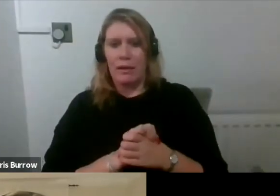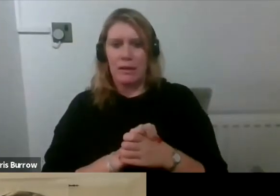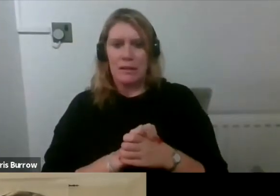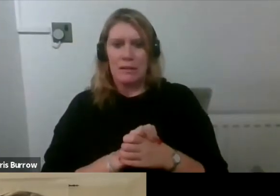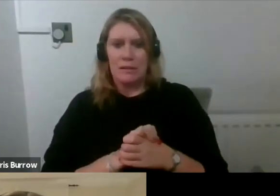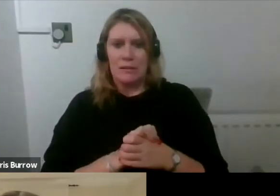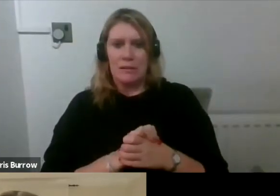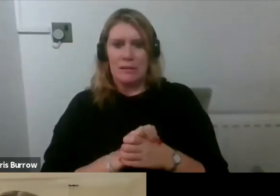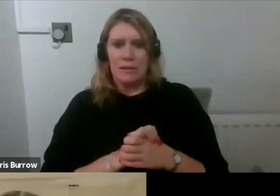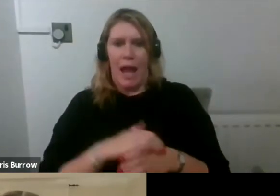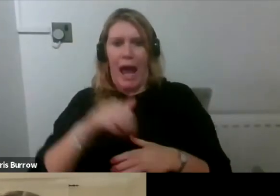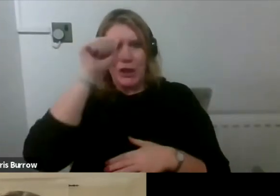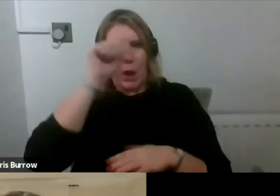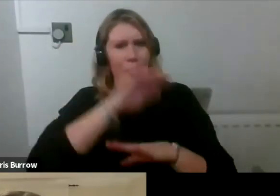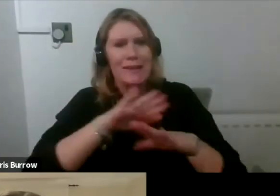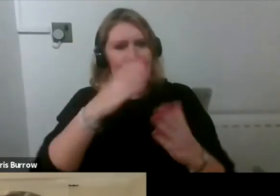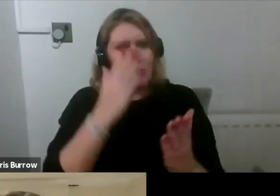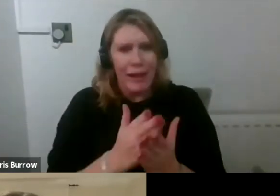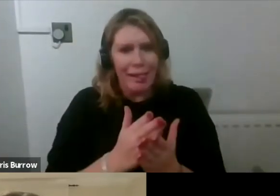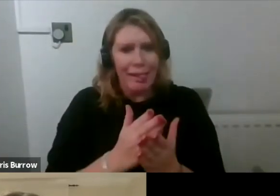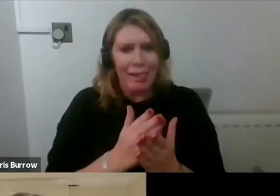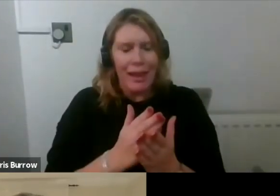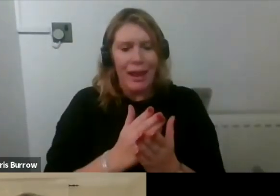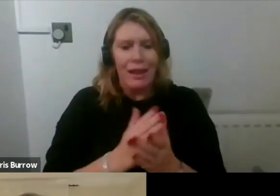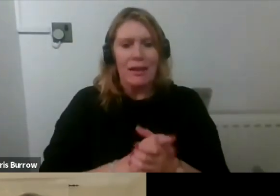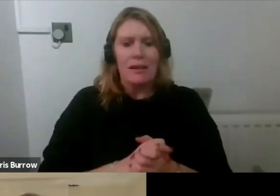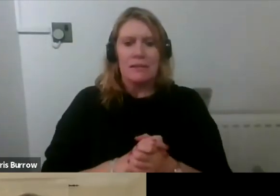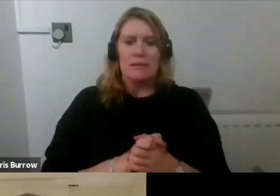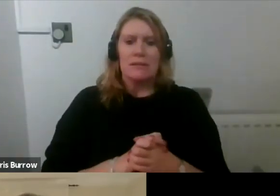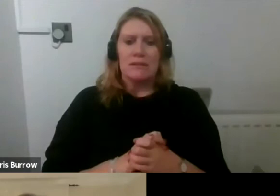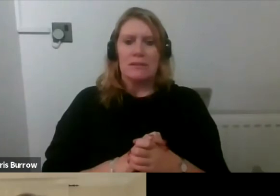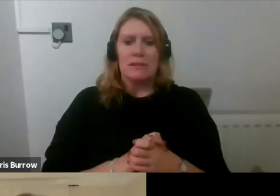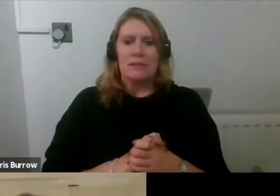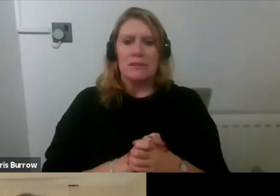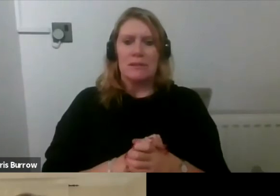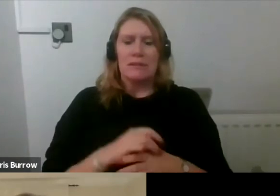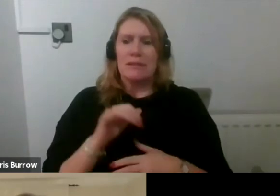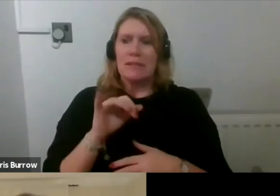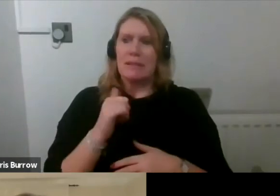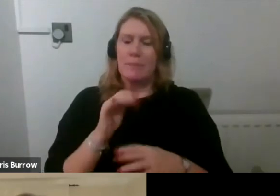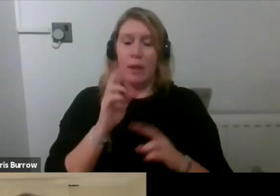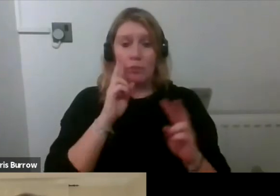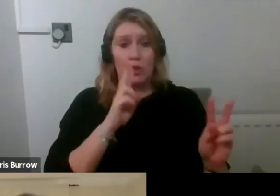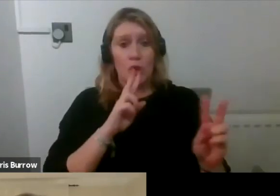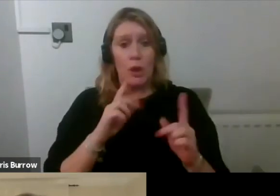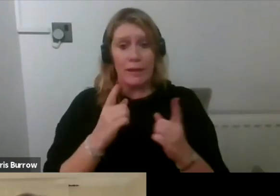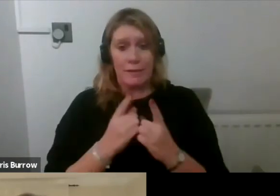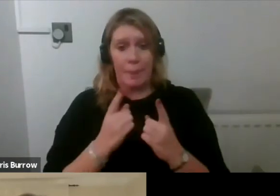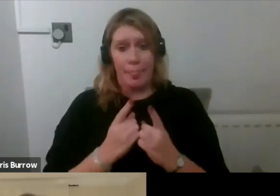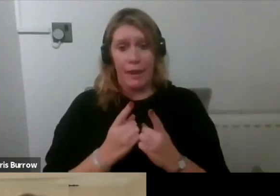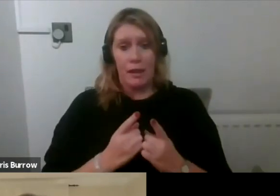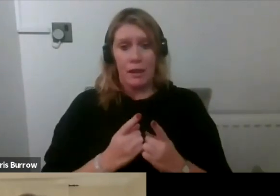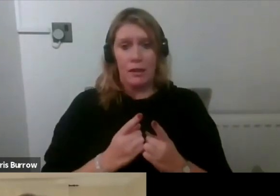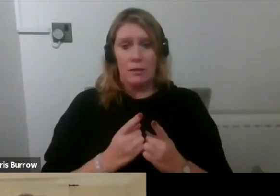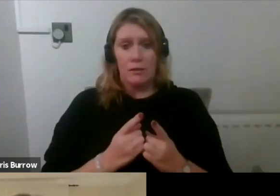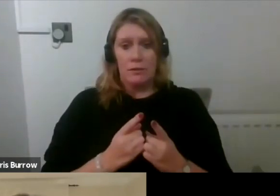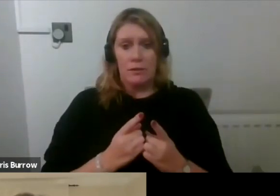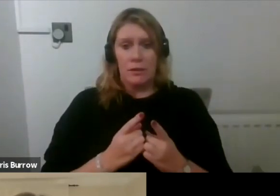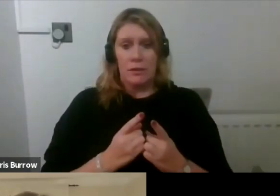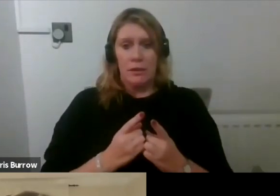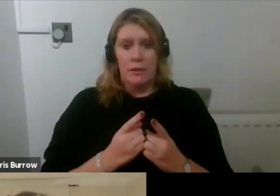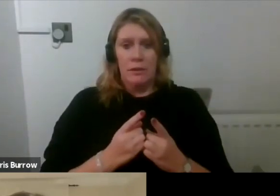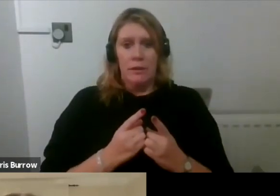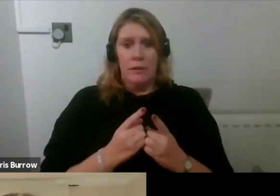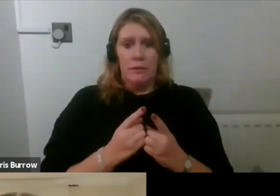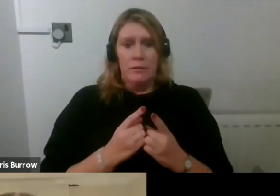I know that it's not real. And and you look at something like, I was at the Biennale a few years ago, and it wasn't part